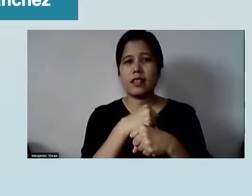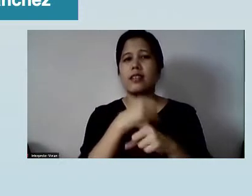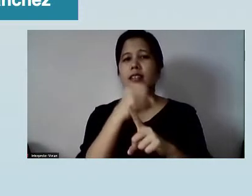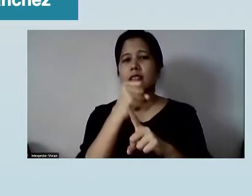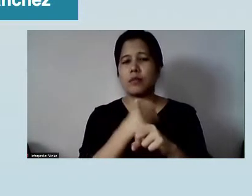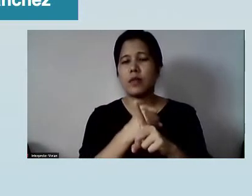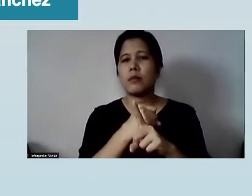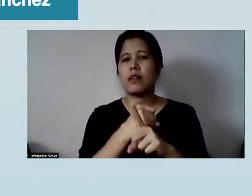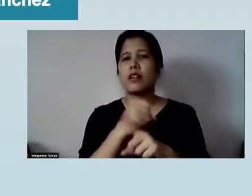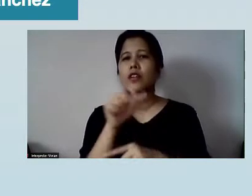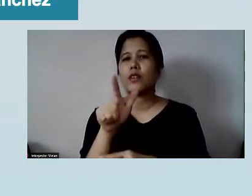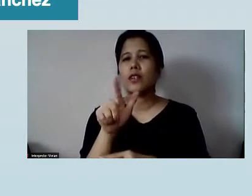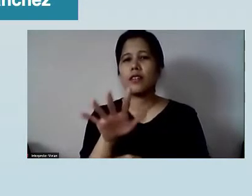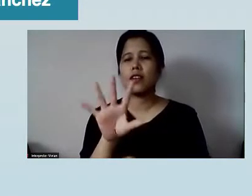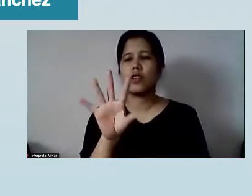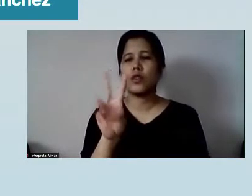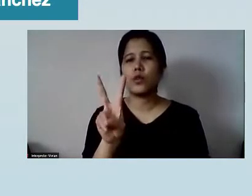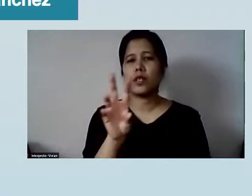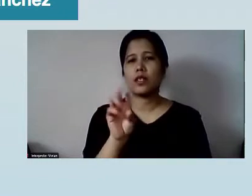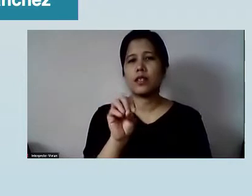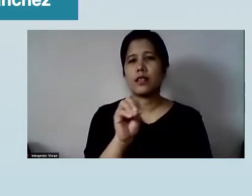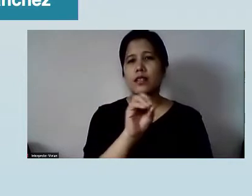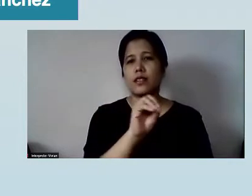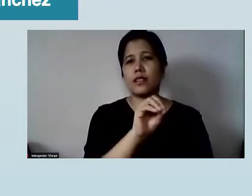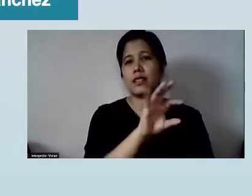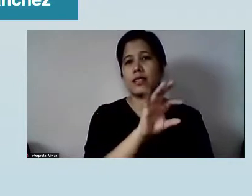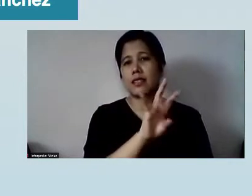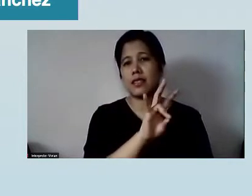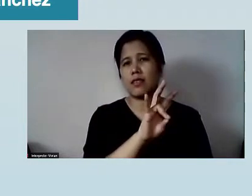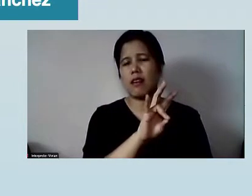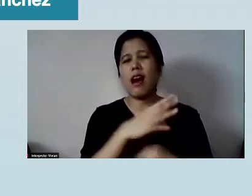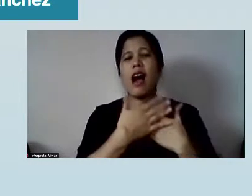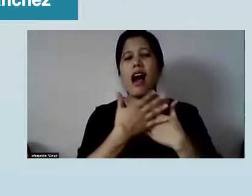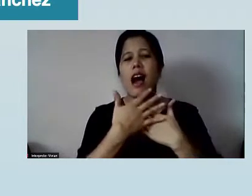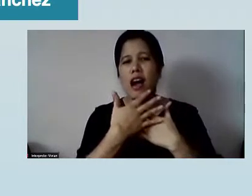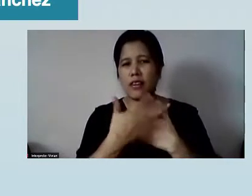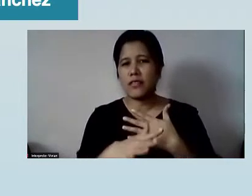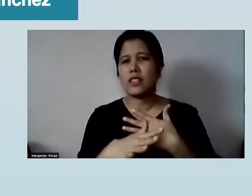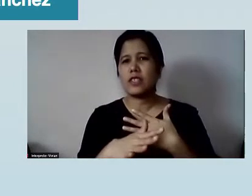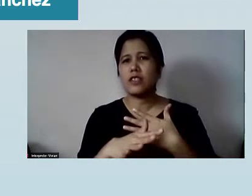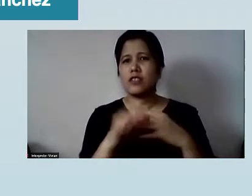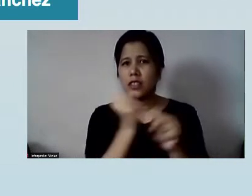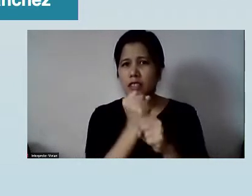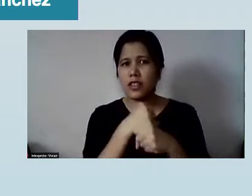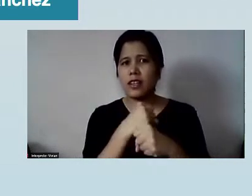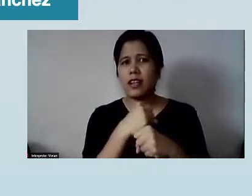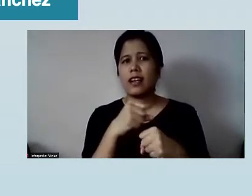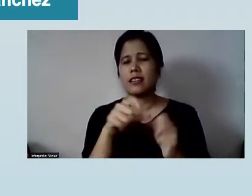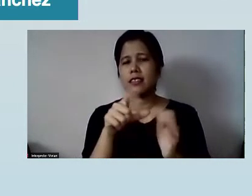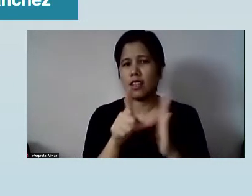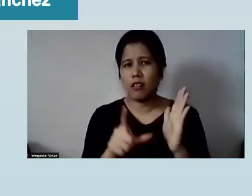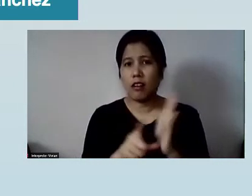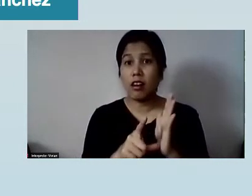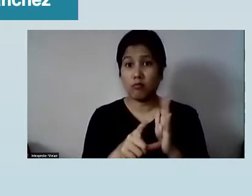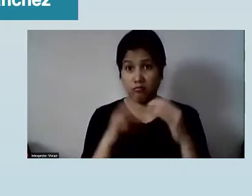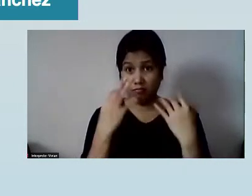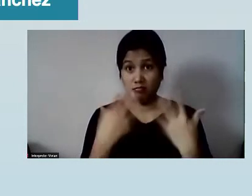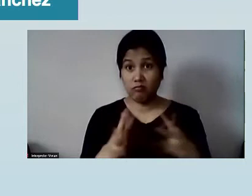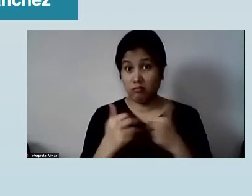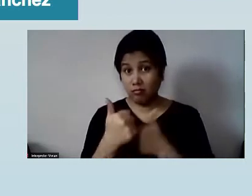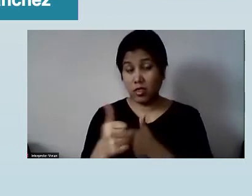September 25 of 2007. So ano ba nangyari after our ratification? Nasunod ba natin itong